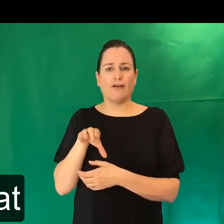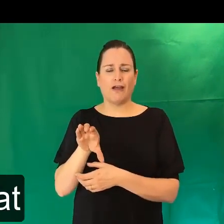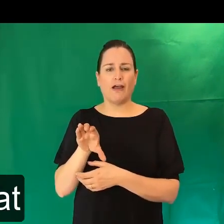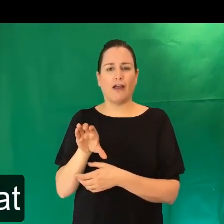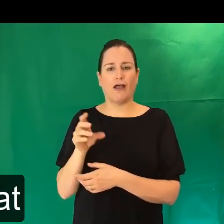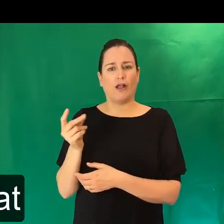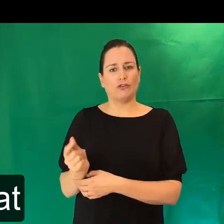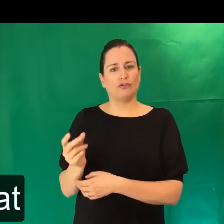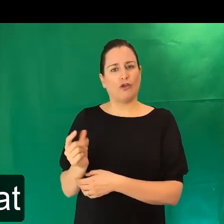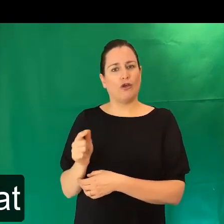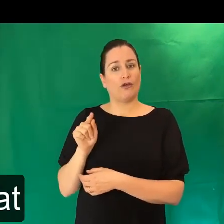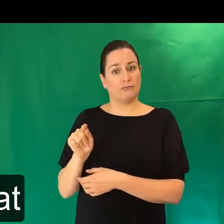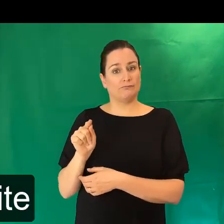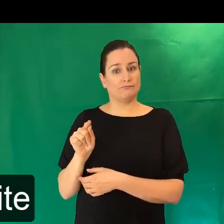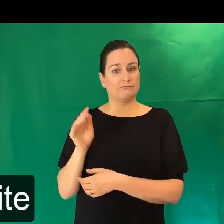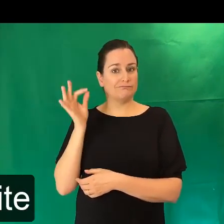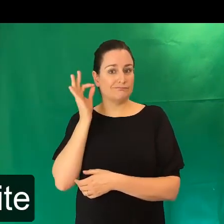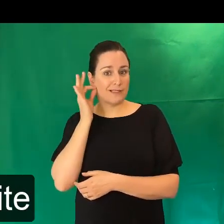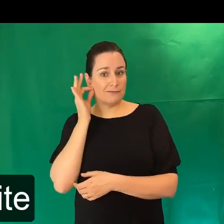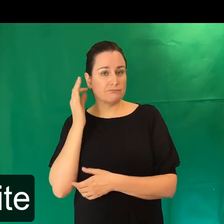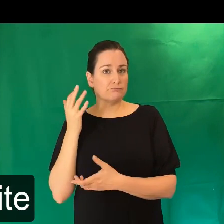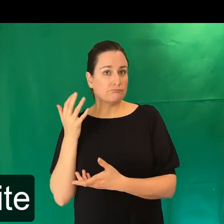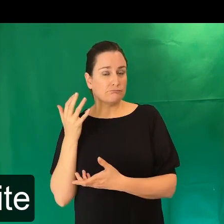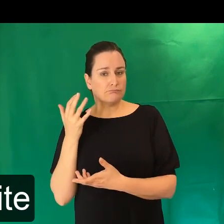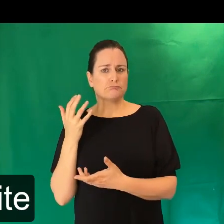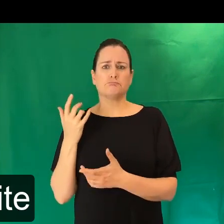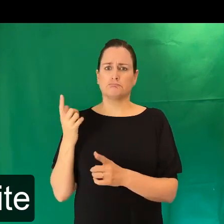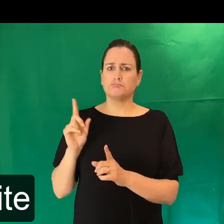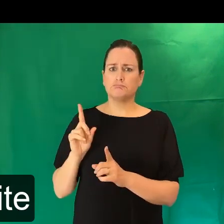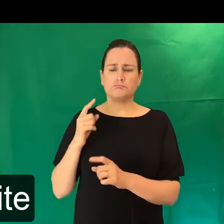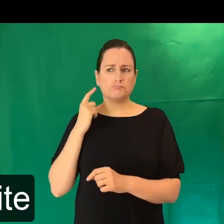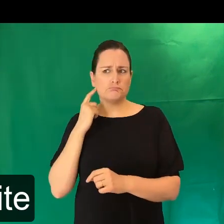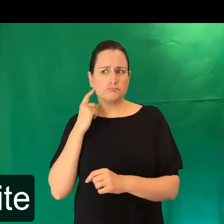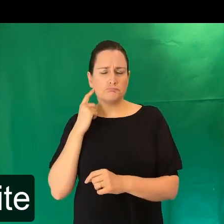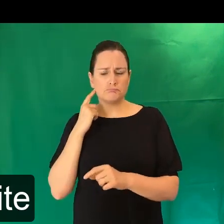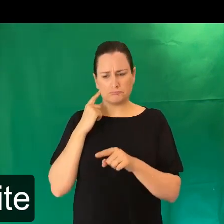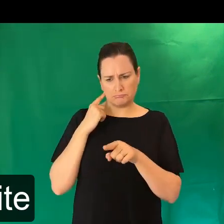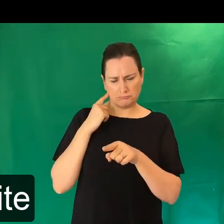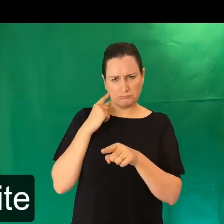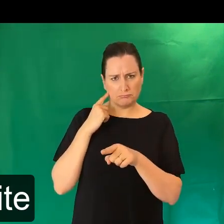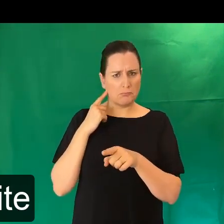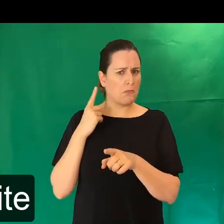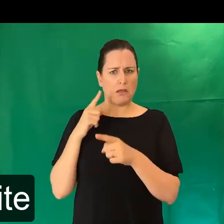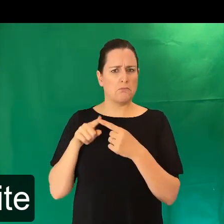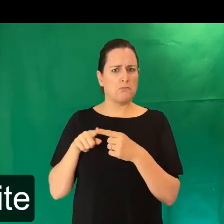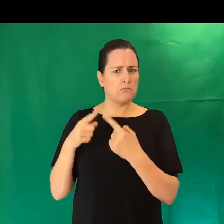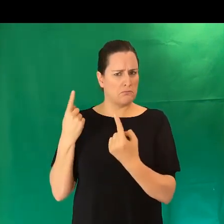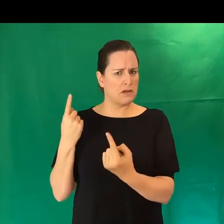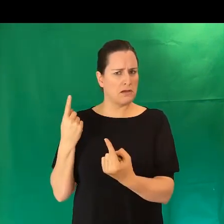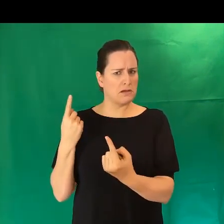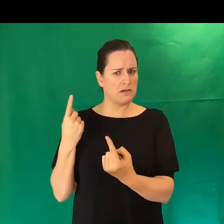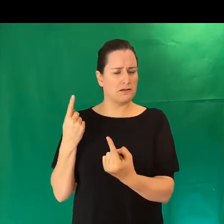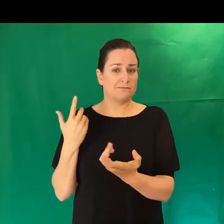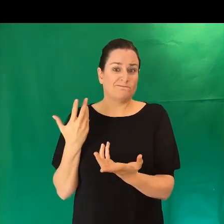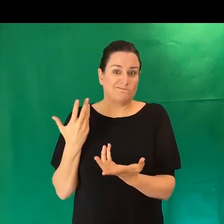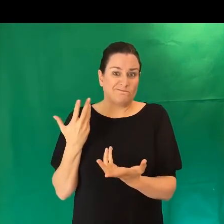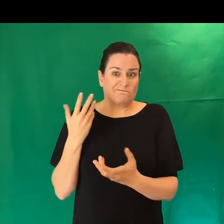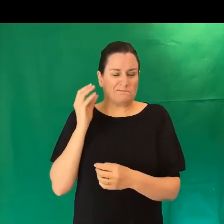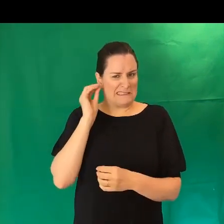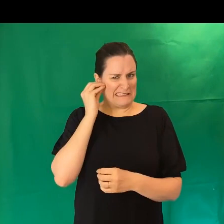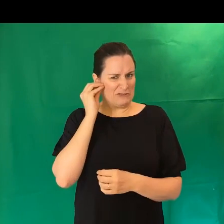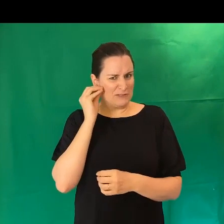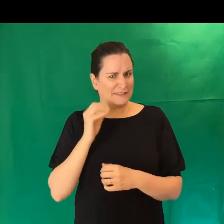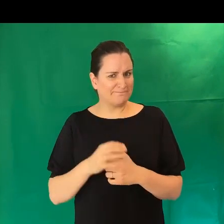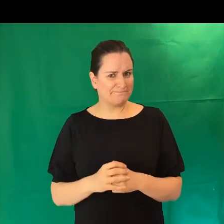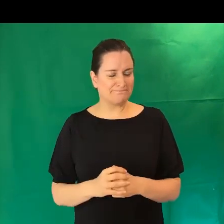these different languages, we see that they look quite and sound actually quite different, which is